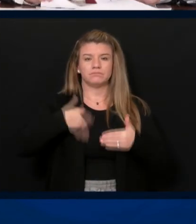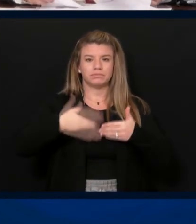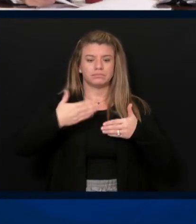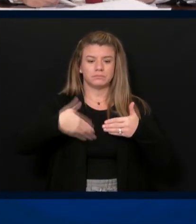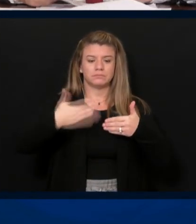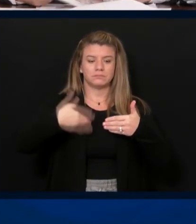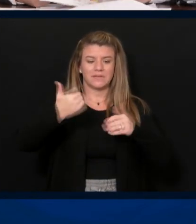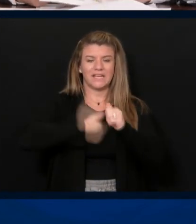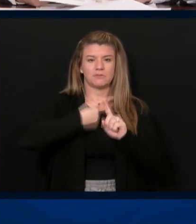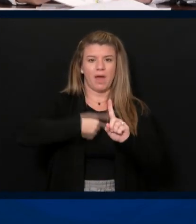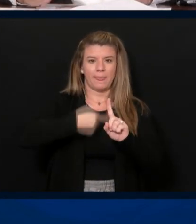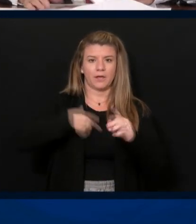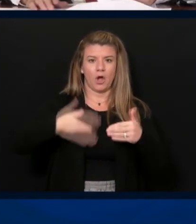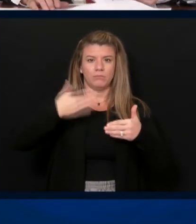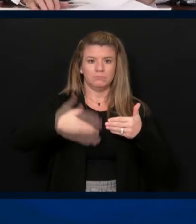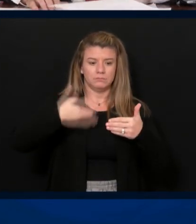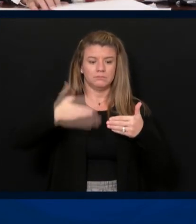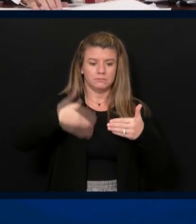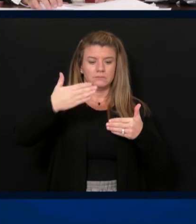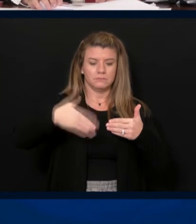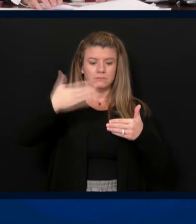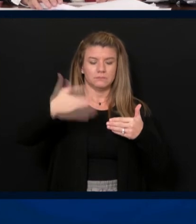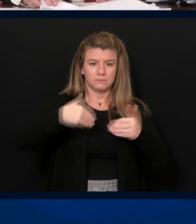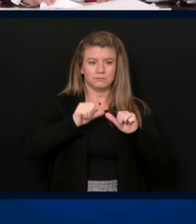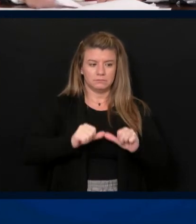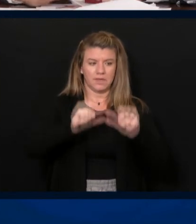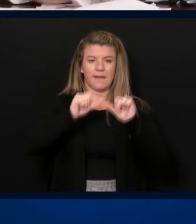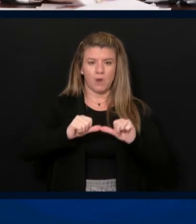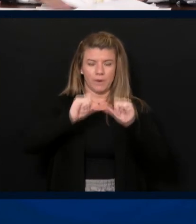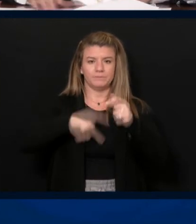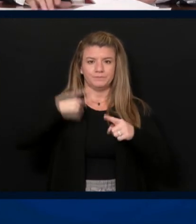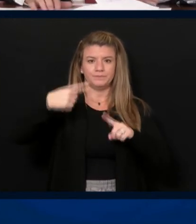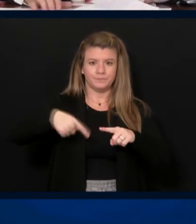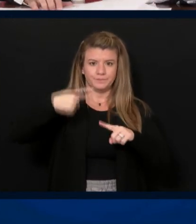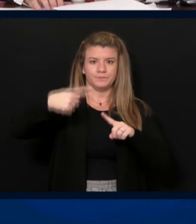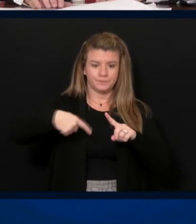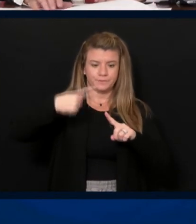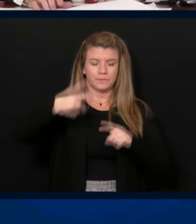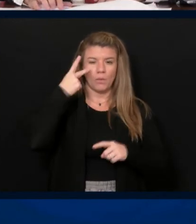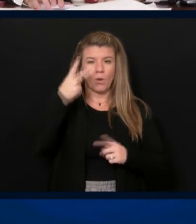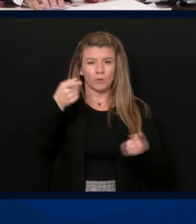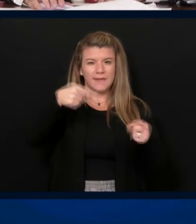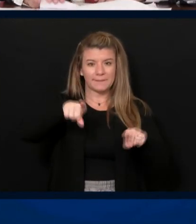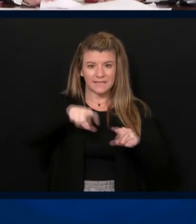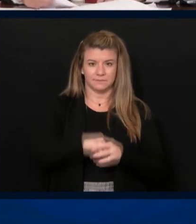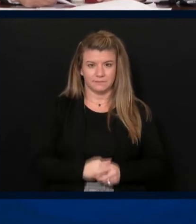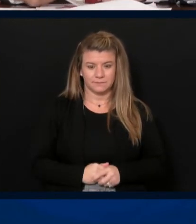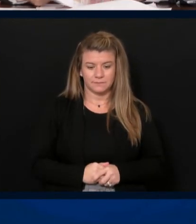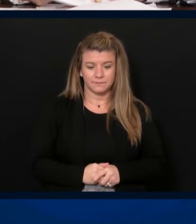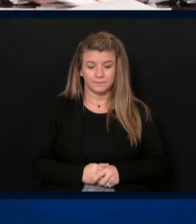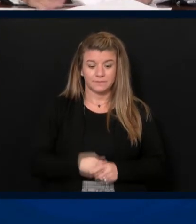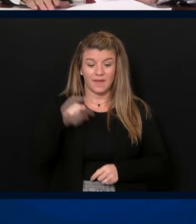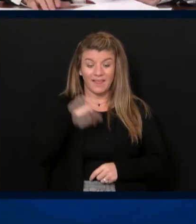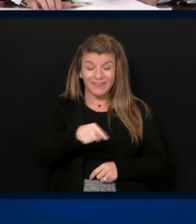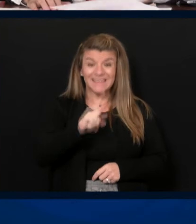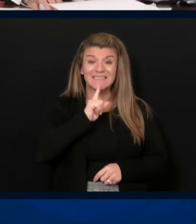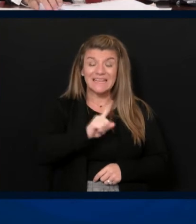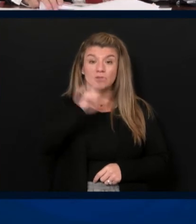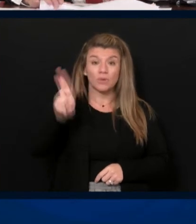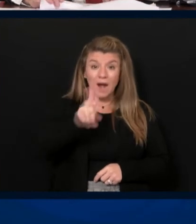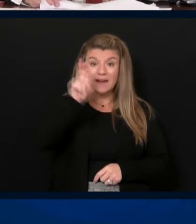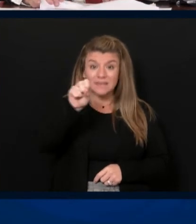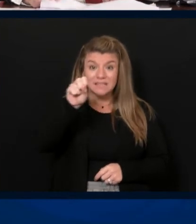just each month. Just keep going. Watch what's happening. This is the United States